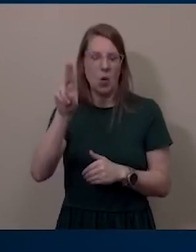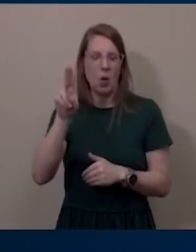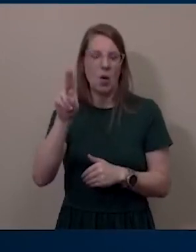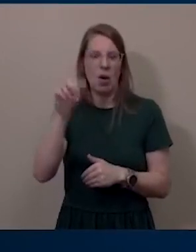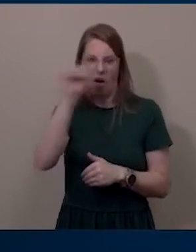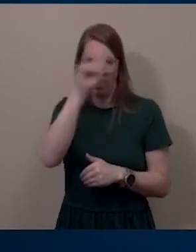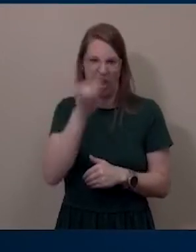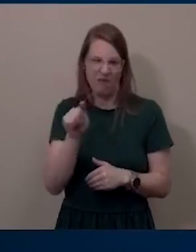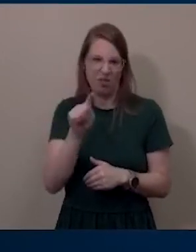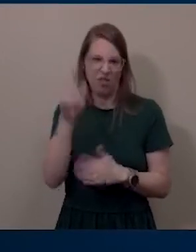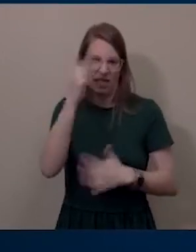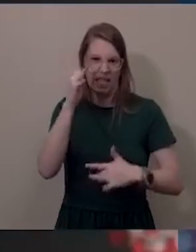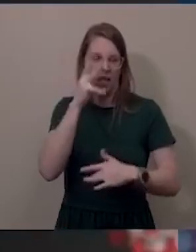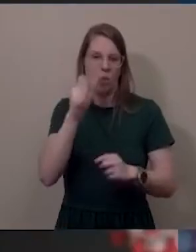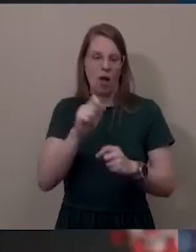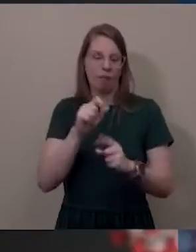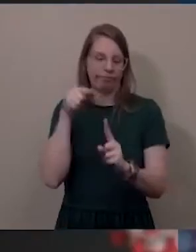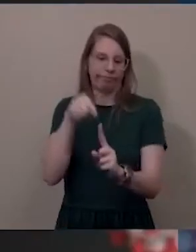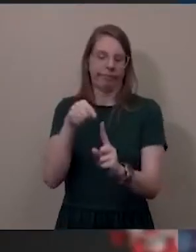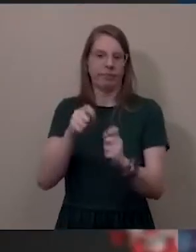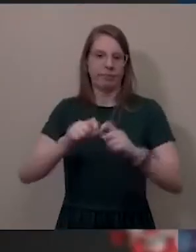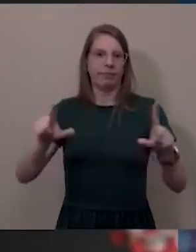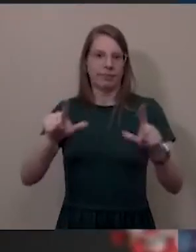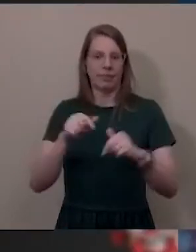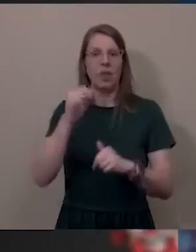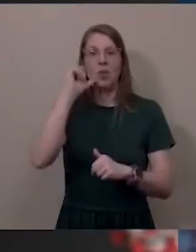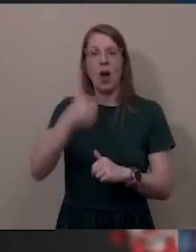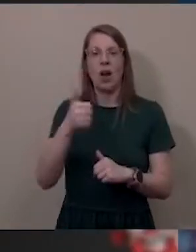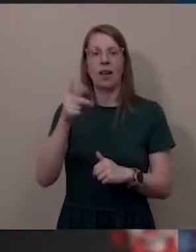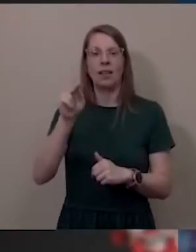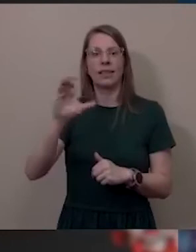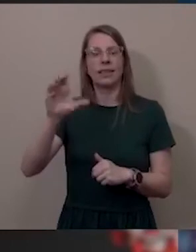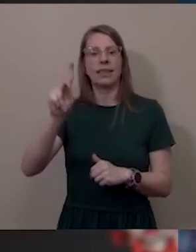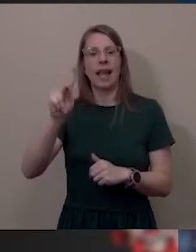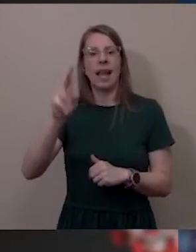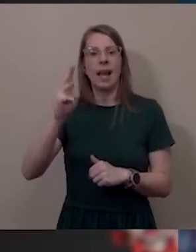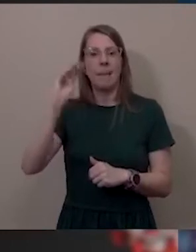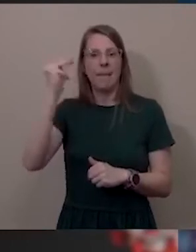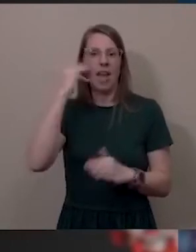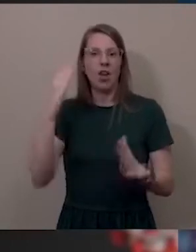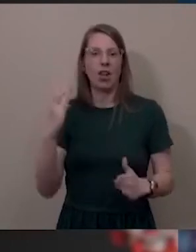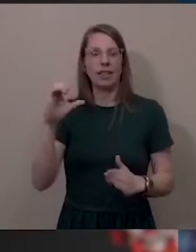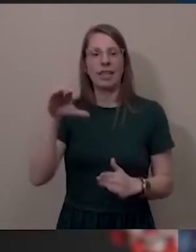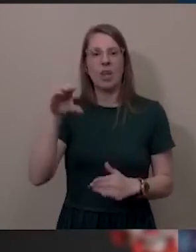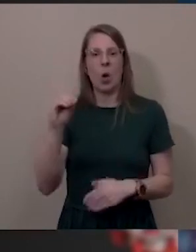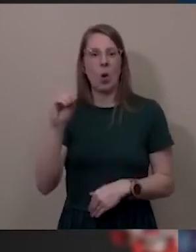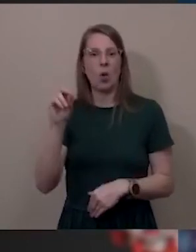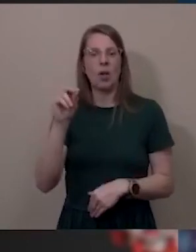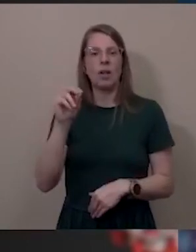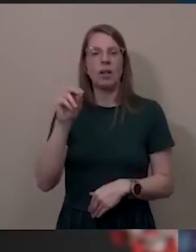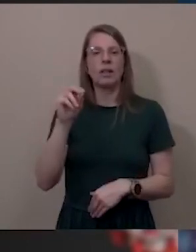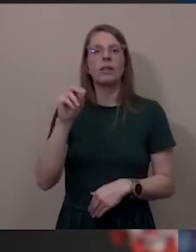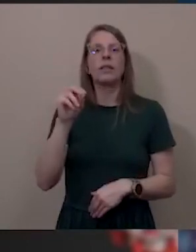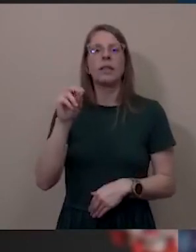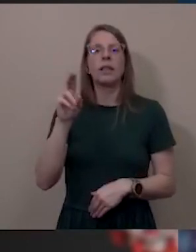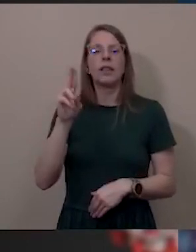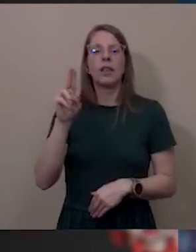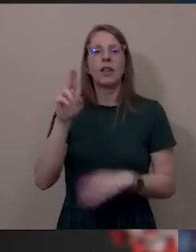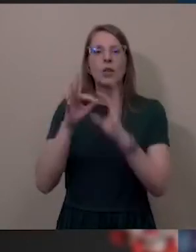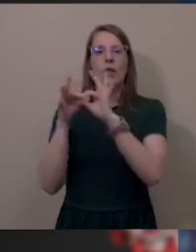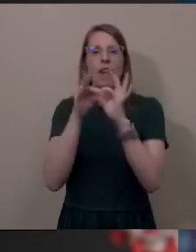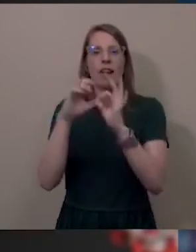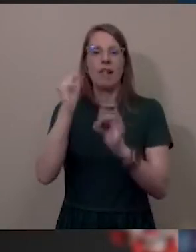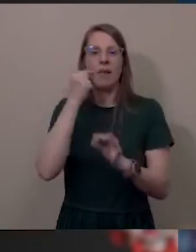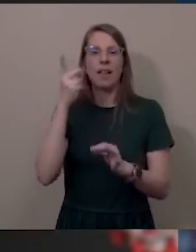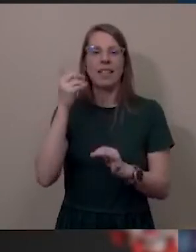get to that website. Tomorrow, our good friend, KCK Mayor and CEO of the Unified Government, the Honorable David Alvey, will